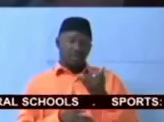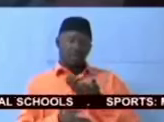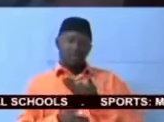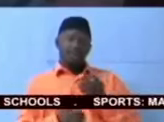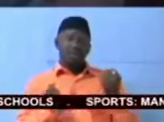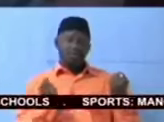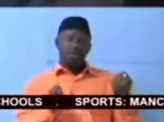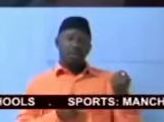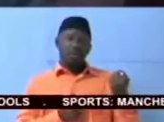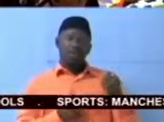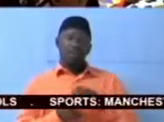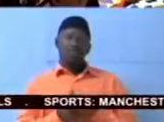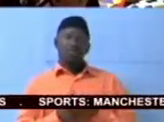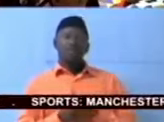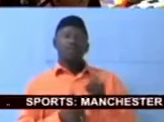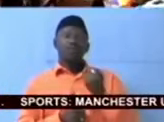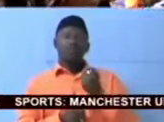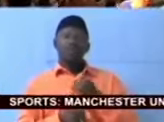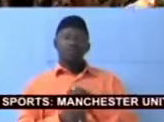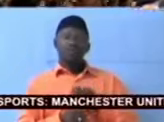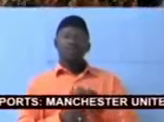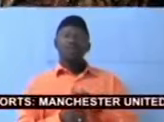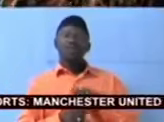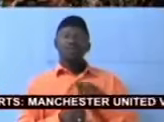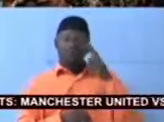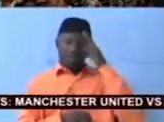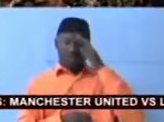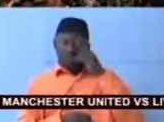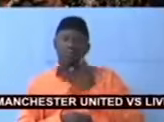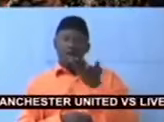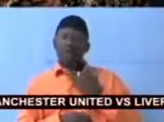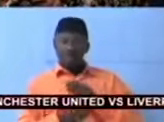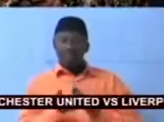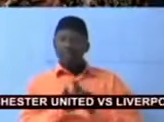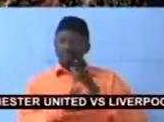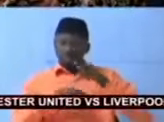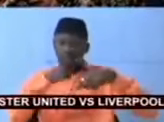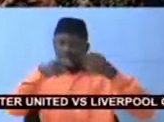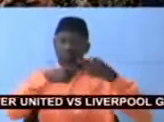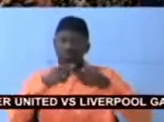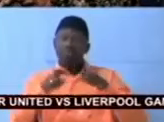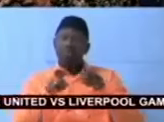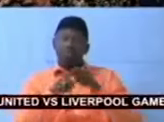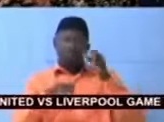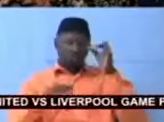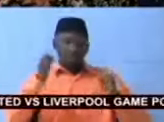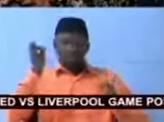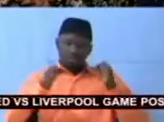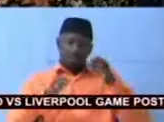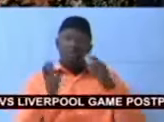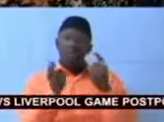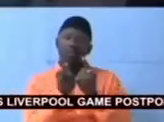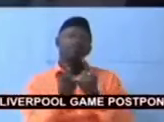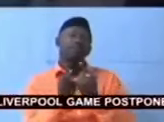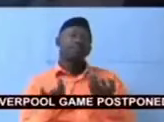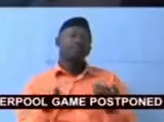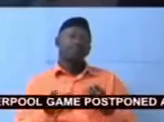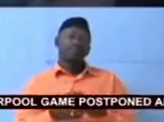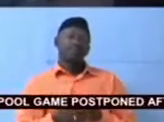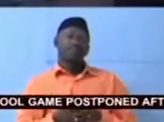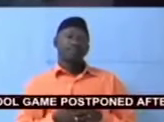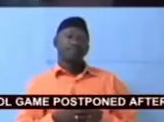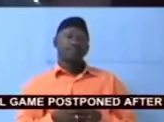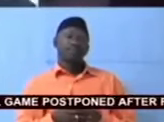fact, that was the main reason why I just had to proceed with the matter.